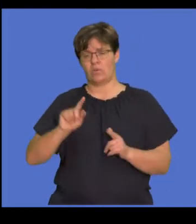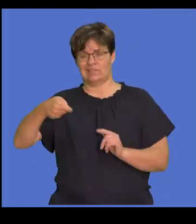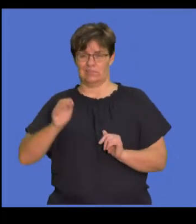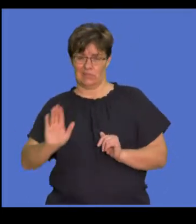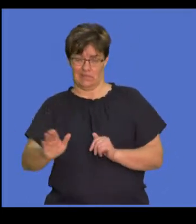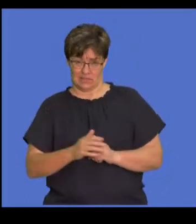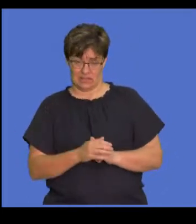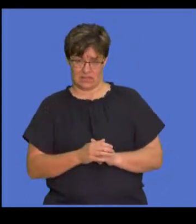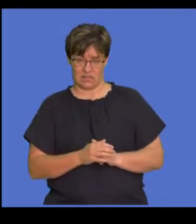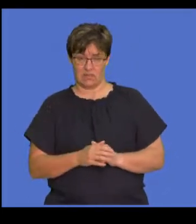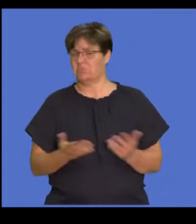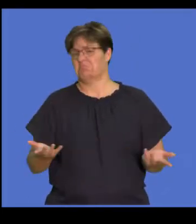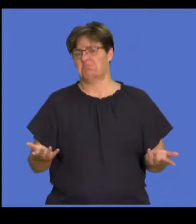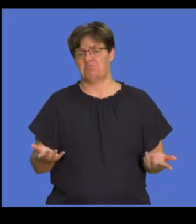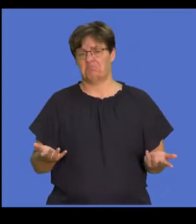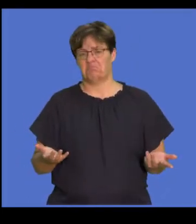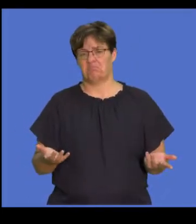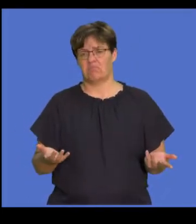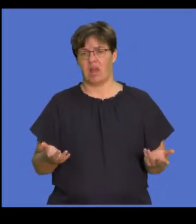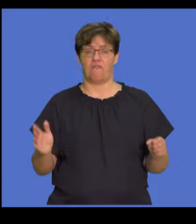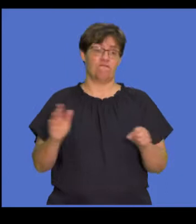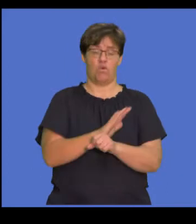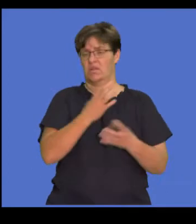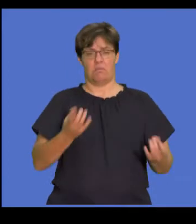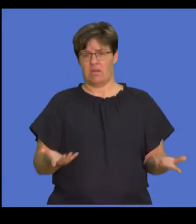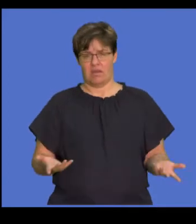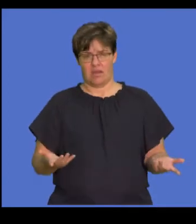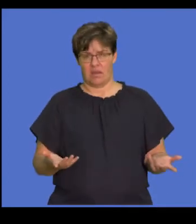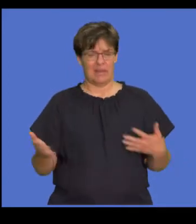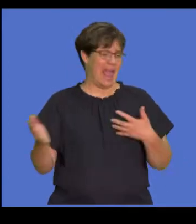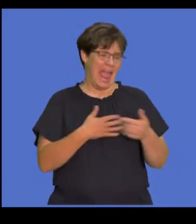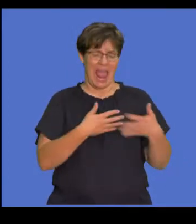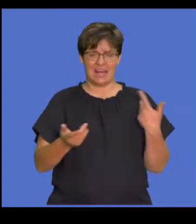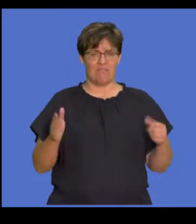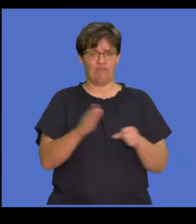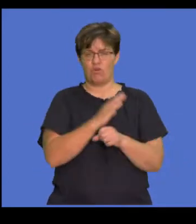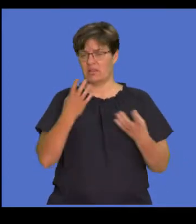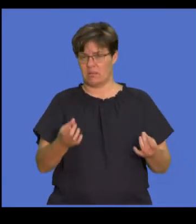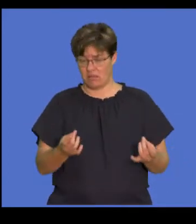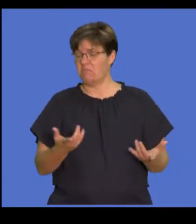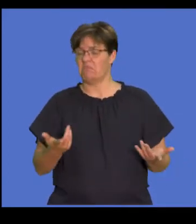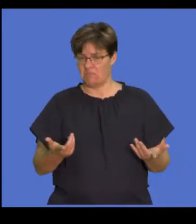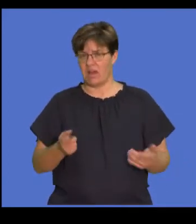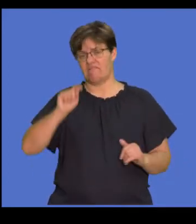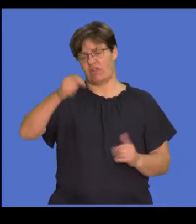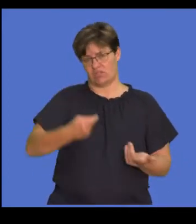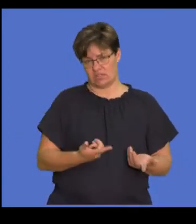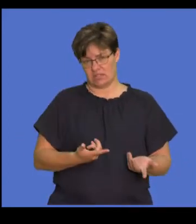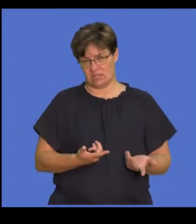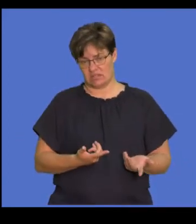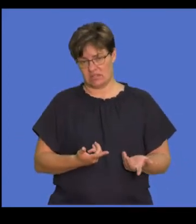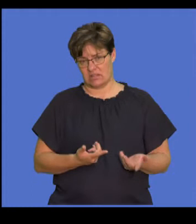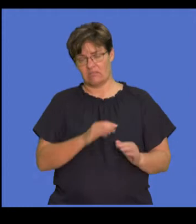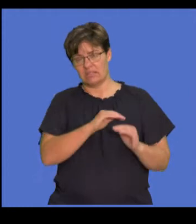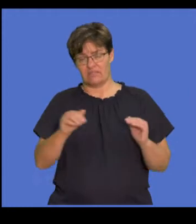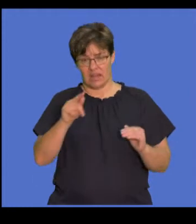fractions, and not necessarily just a whole number. But you know that every whole number is a fraction